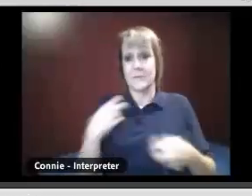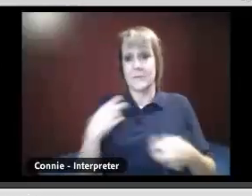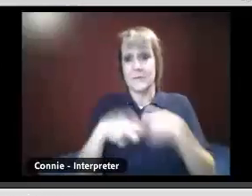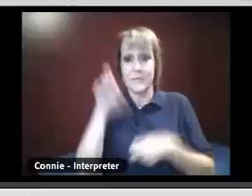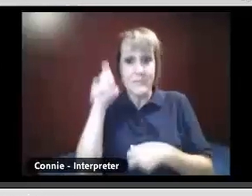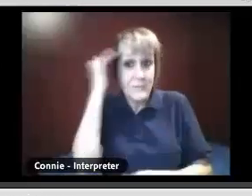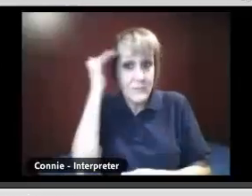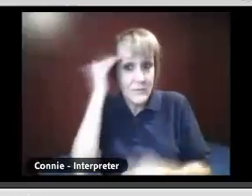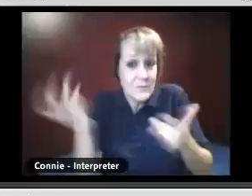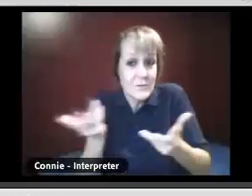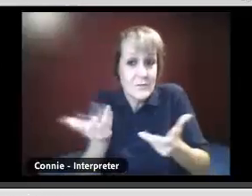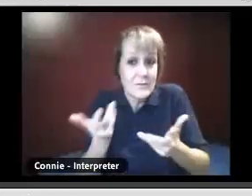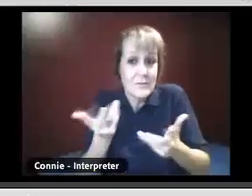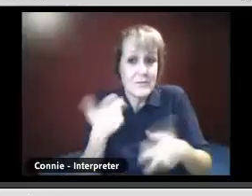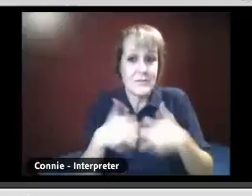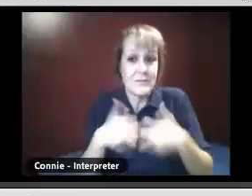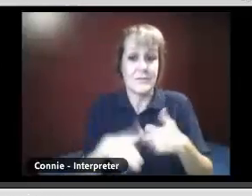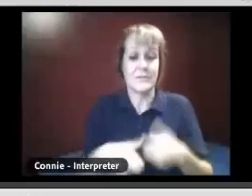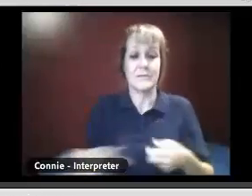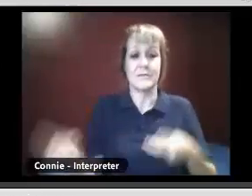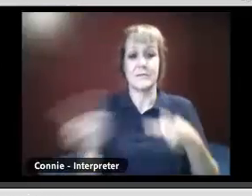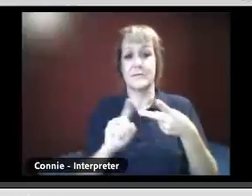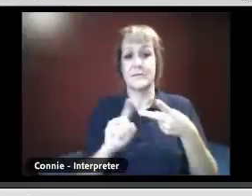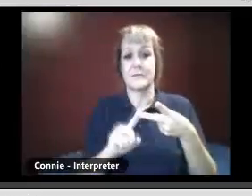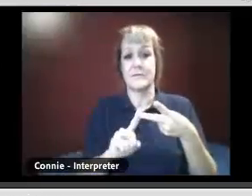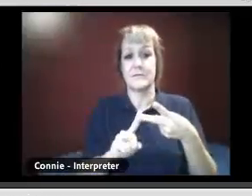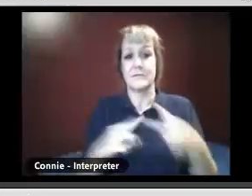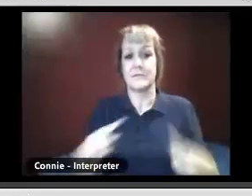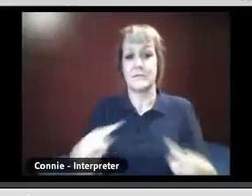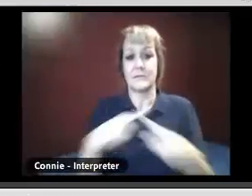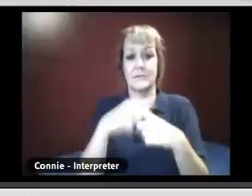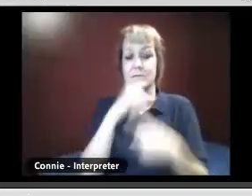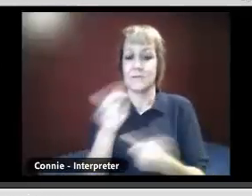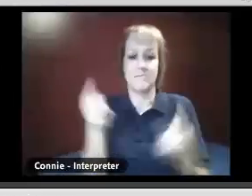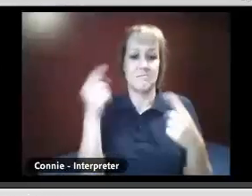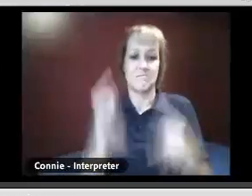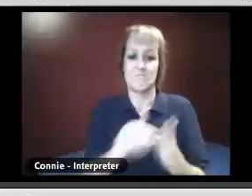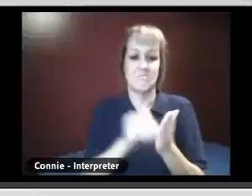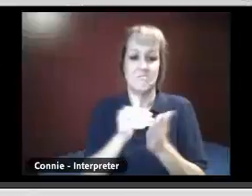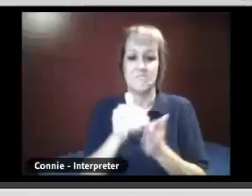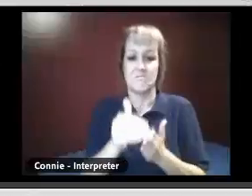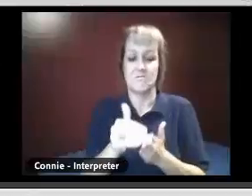exist. All right, number 2, conflict doesn't occur that often in the workplace. True or false?